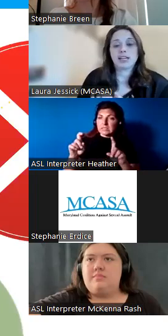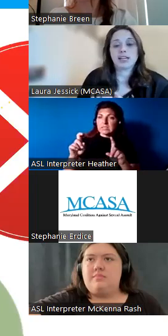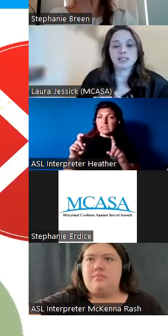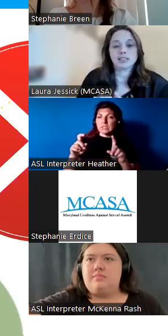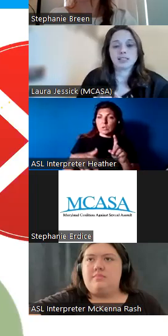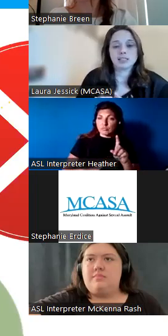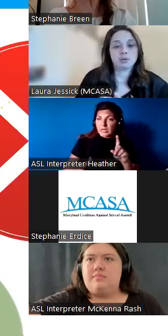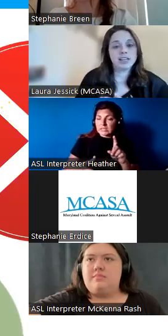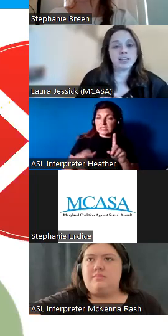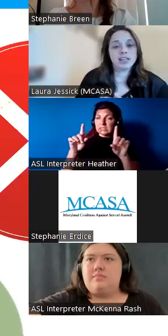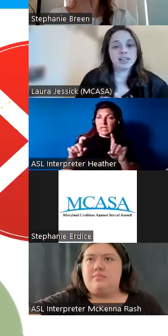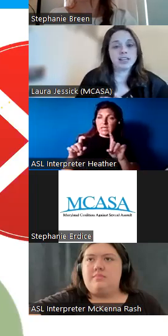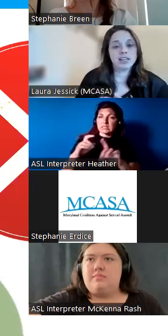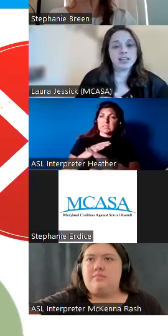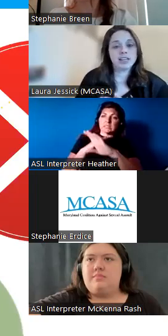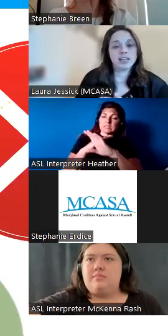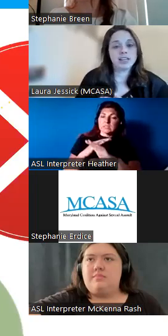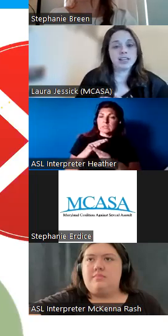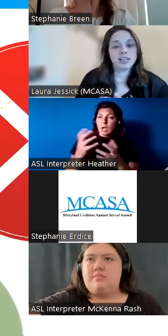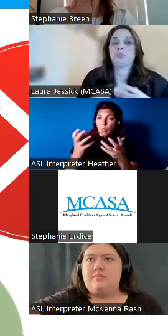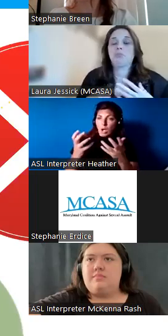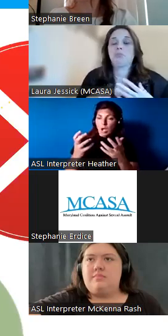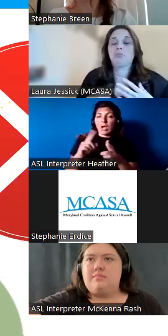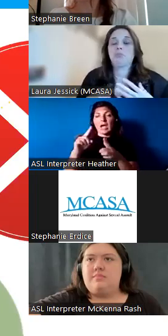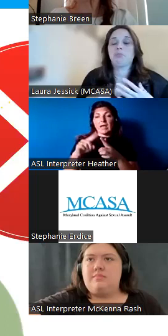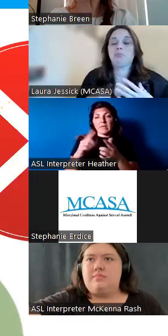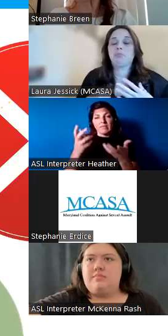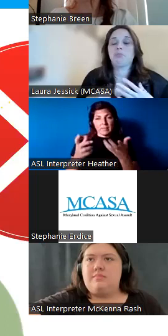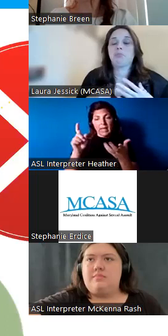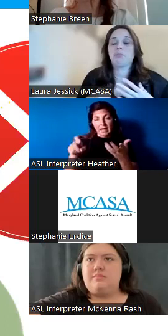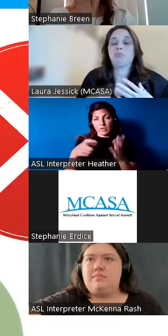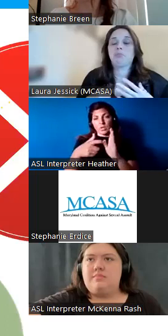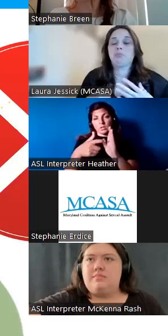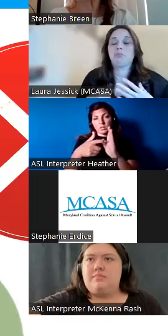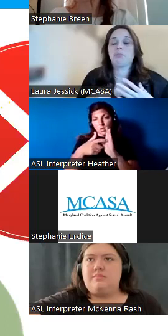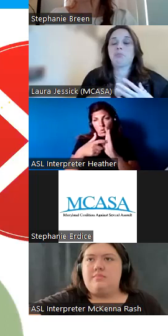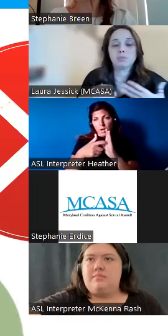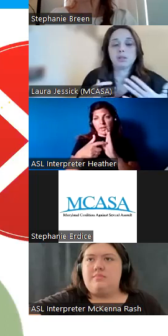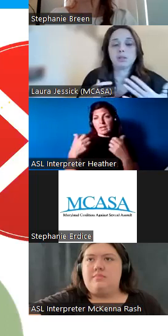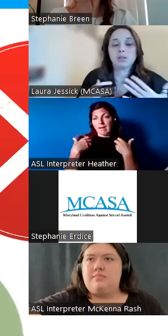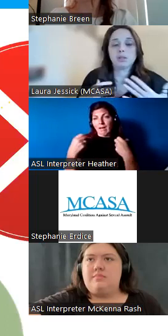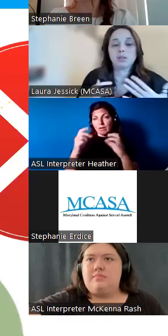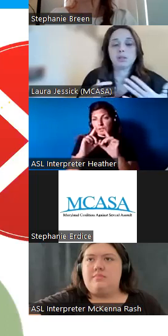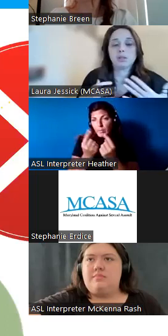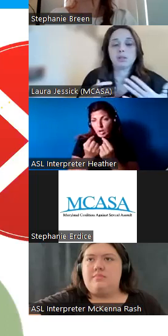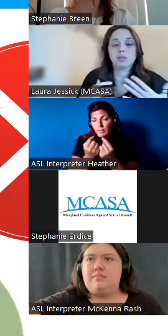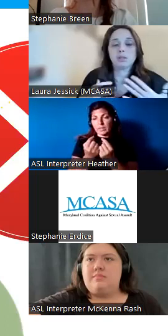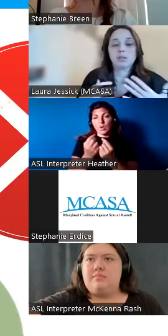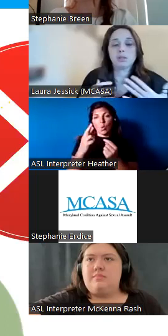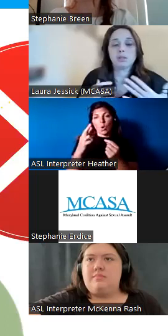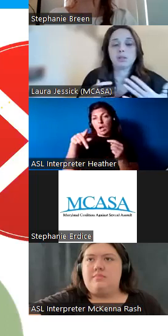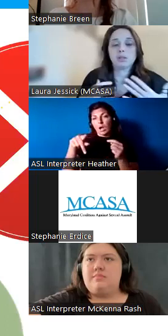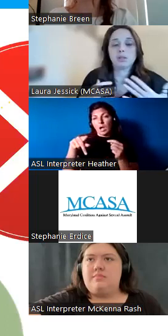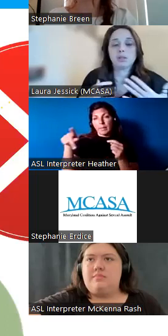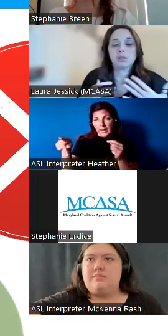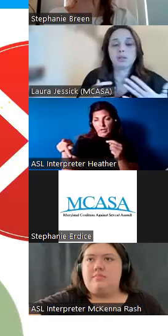or pregnancy prevention, they may need someone like their doctor or health department or Planned Parenthood to